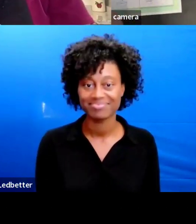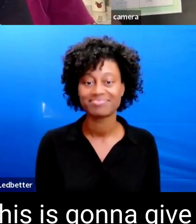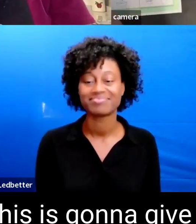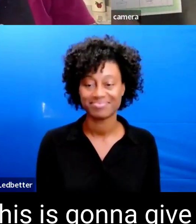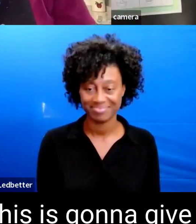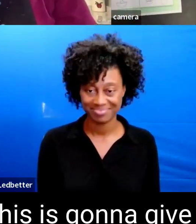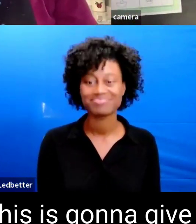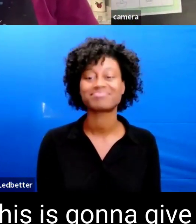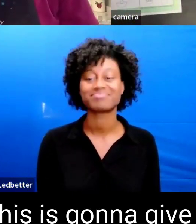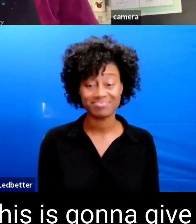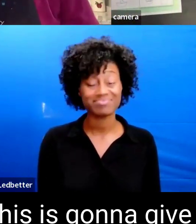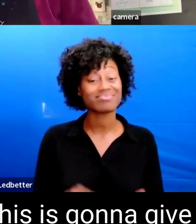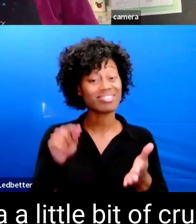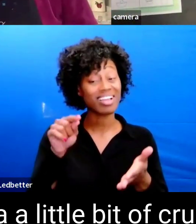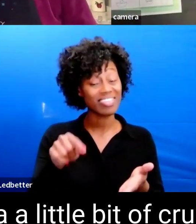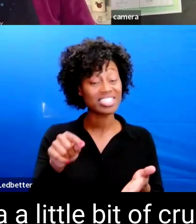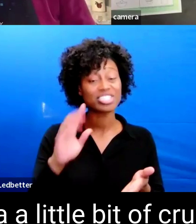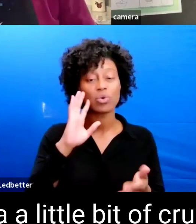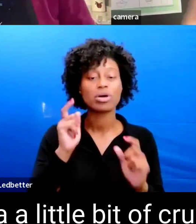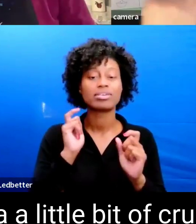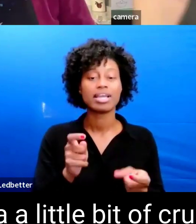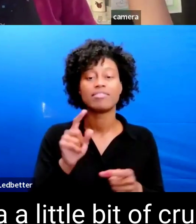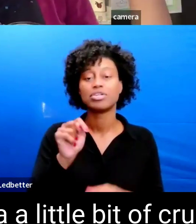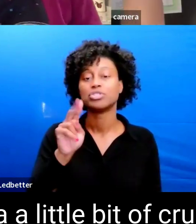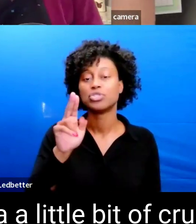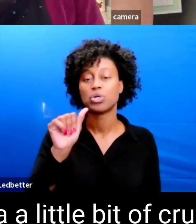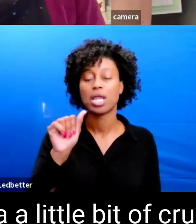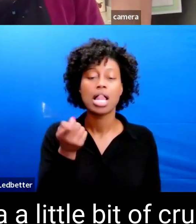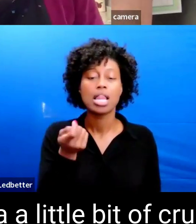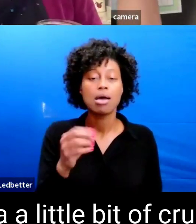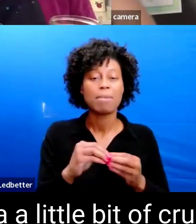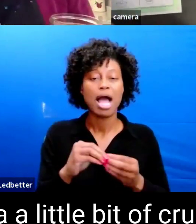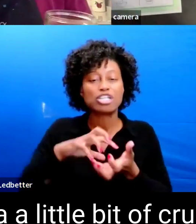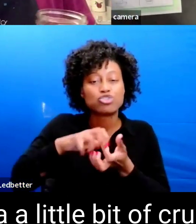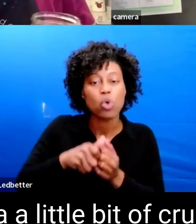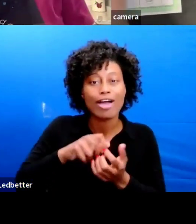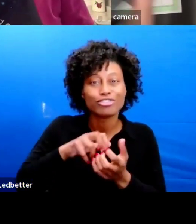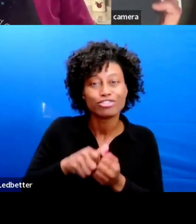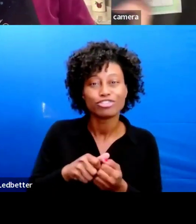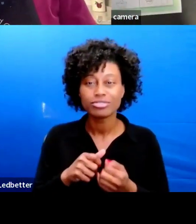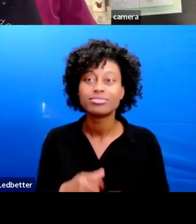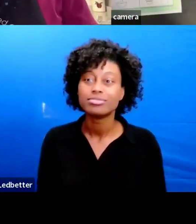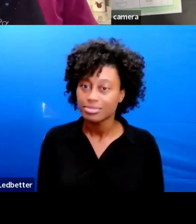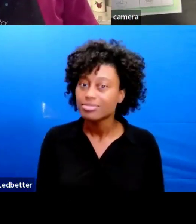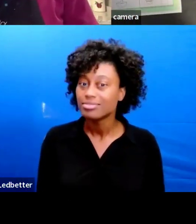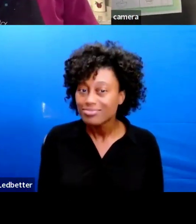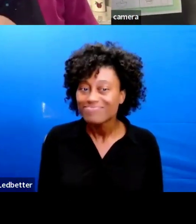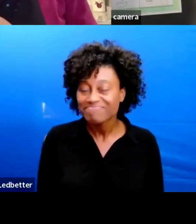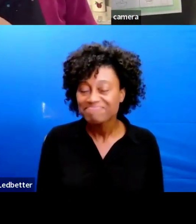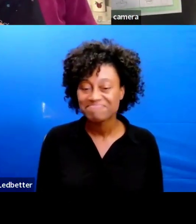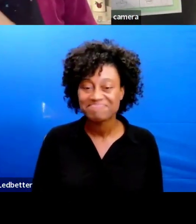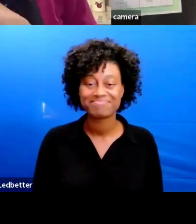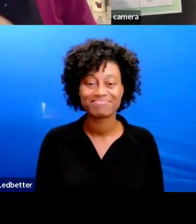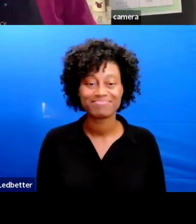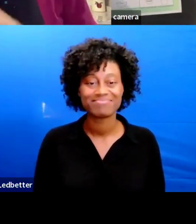All right. This is going to give the tuna a little bit of crunch taste.